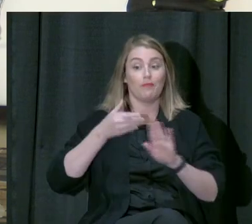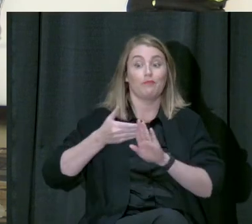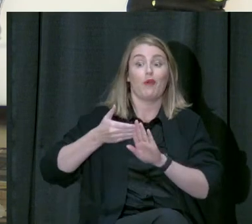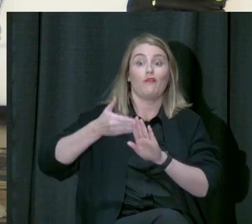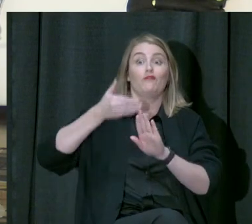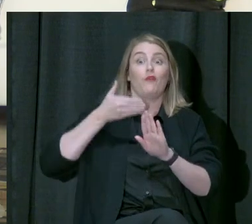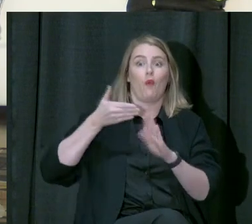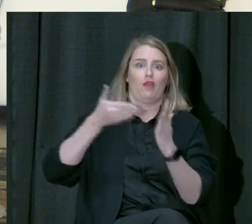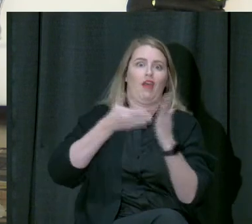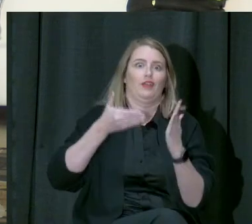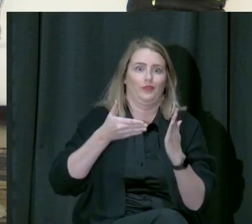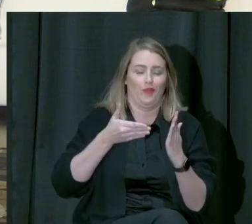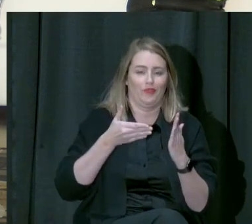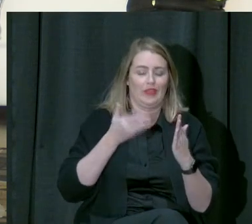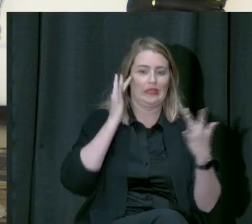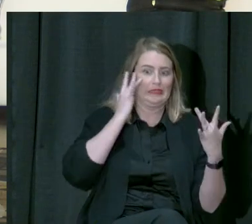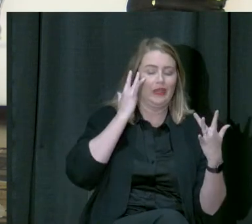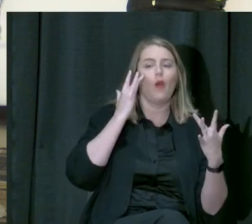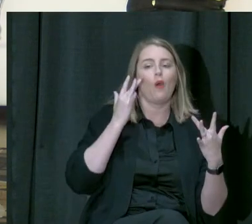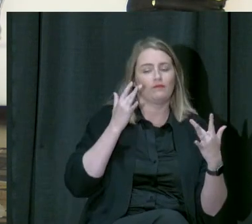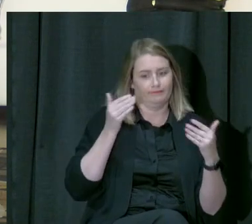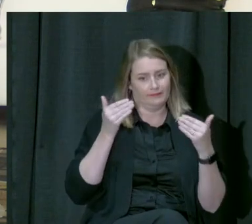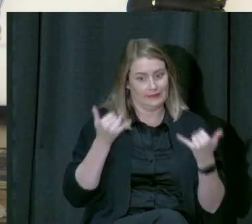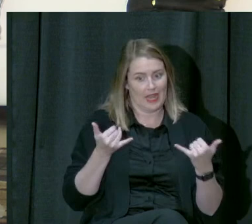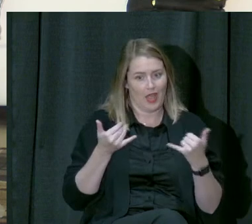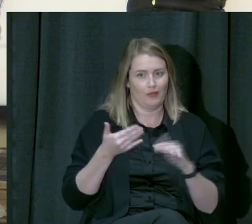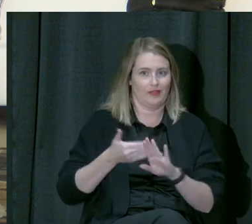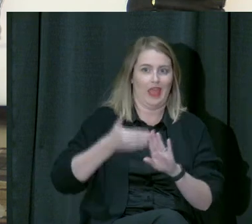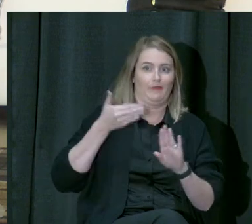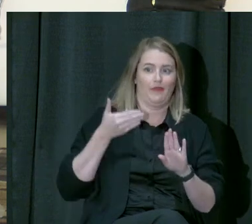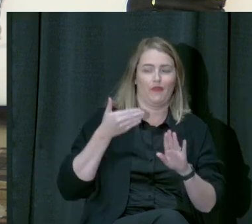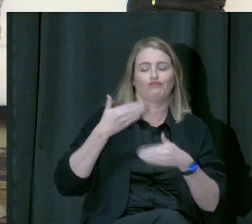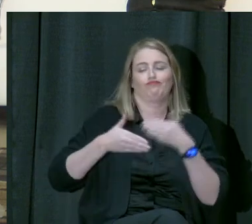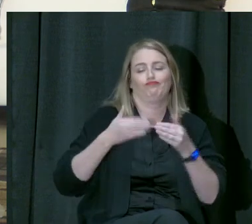with a lawsuit, so to speak. They're getting ahead of the game.